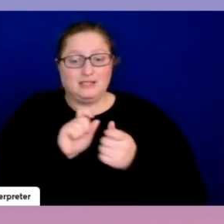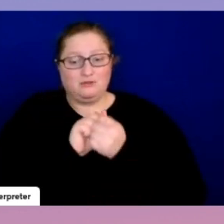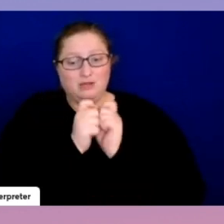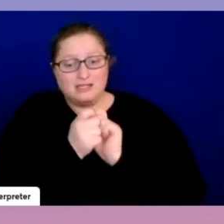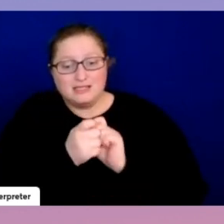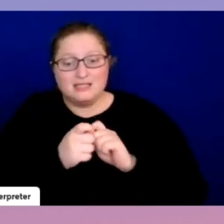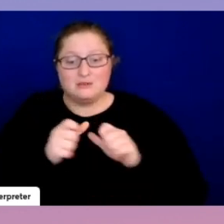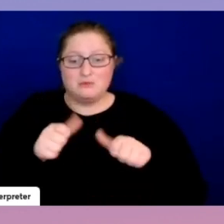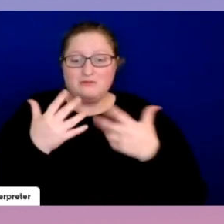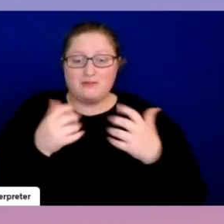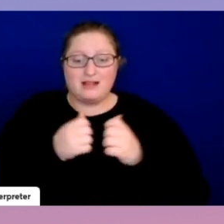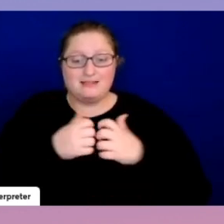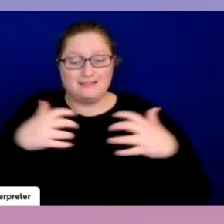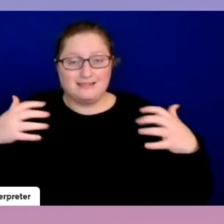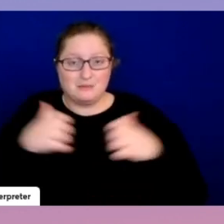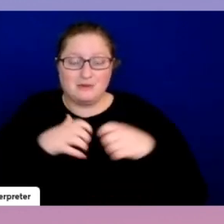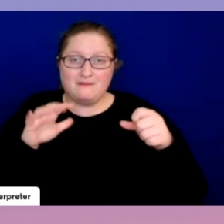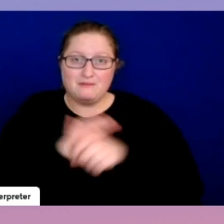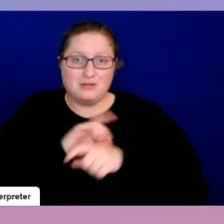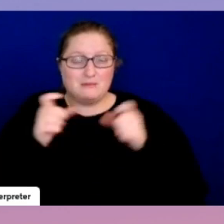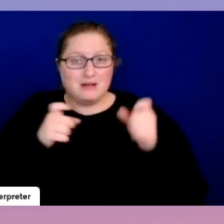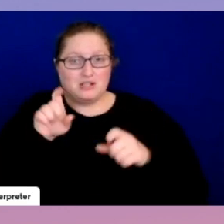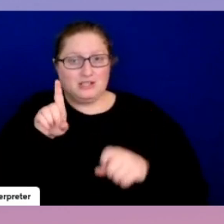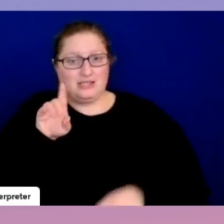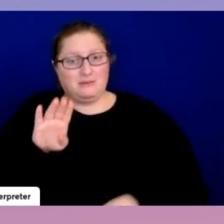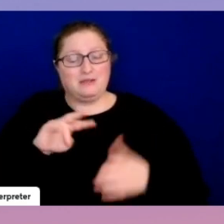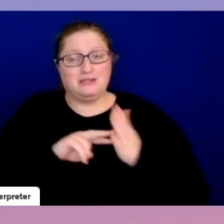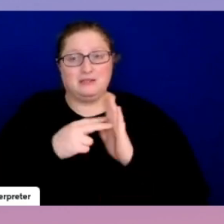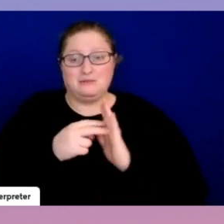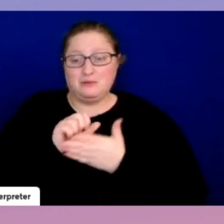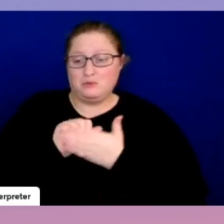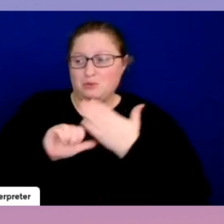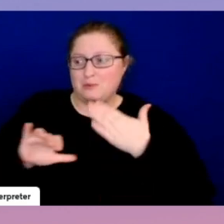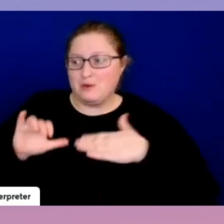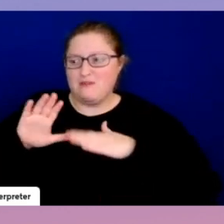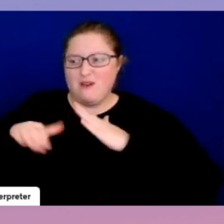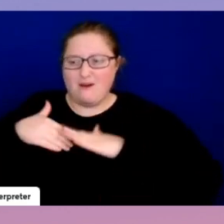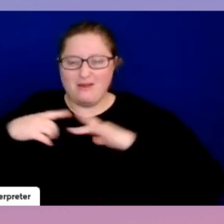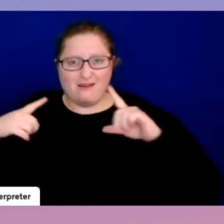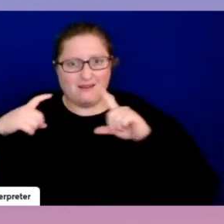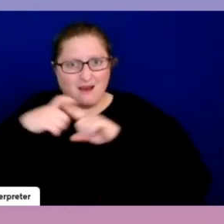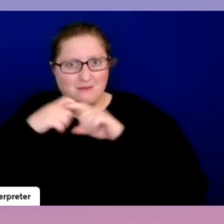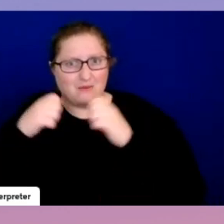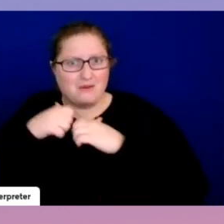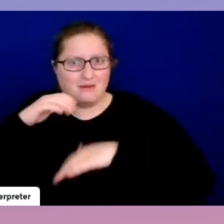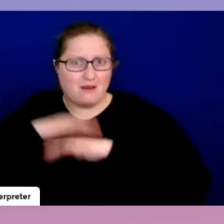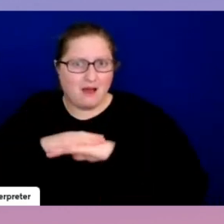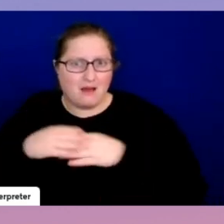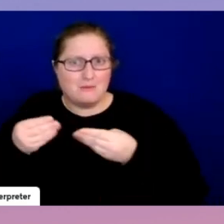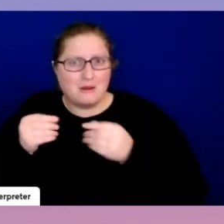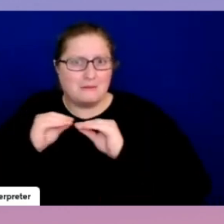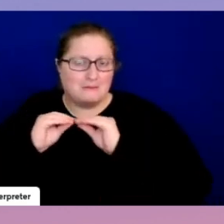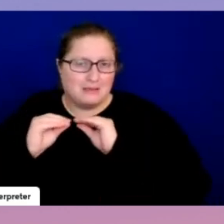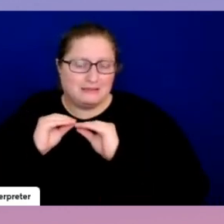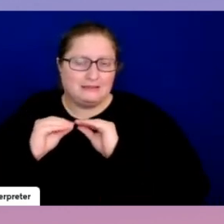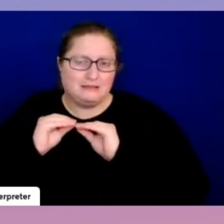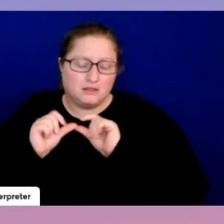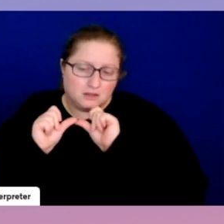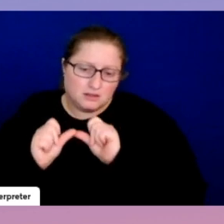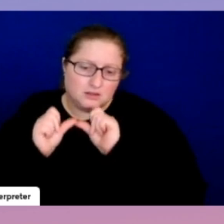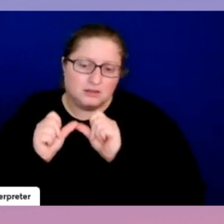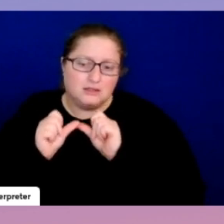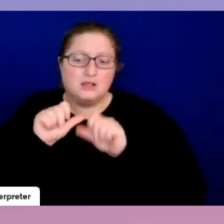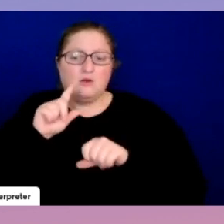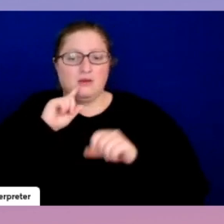relational databases, eliminating the complexities of on-premise maintenance. The client experienced enhanced